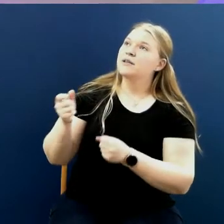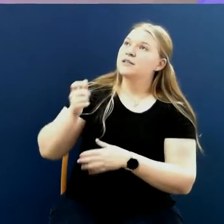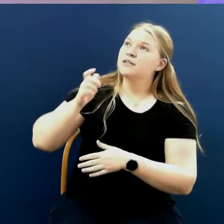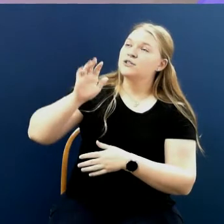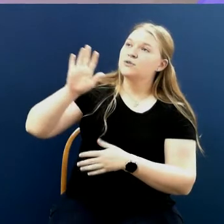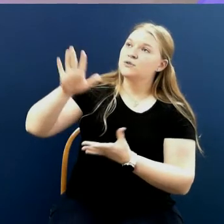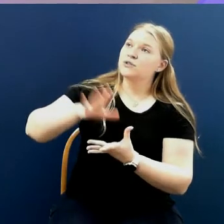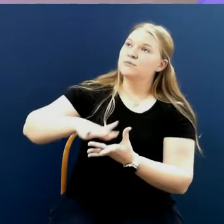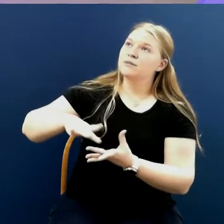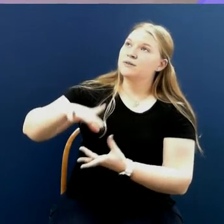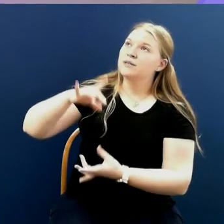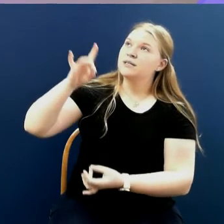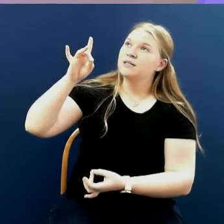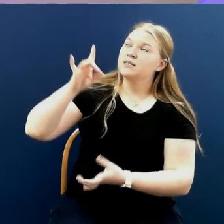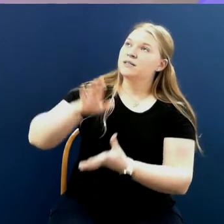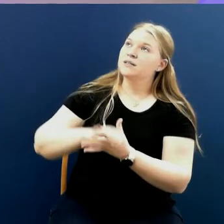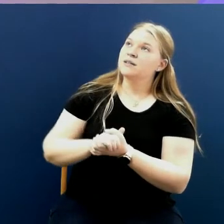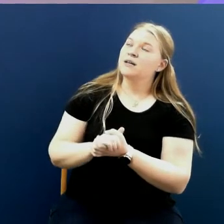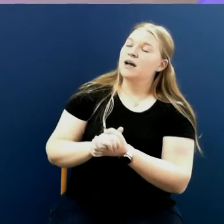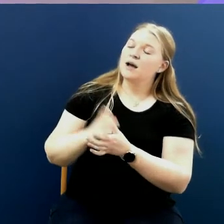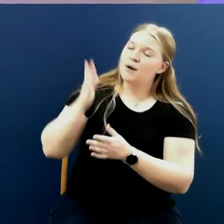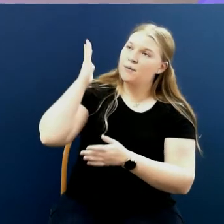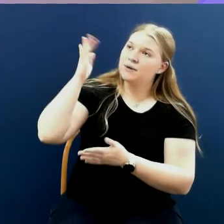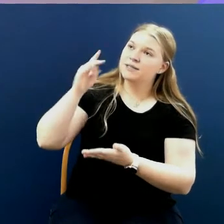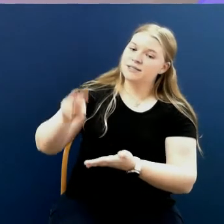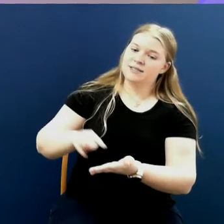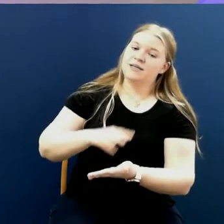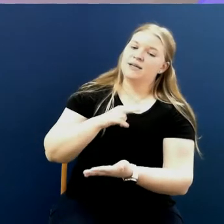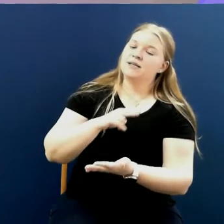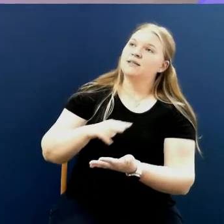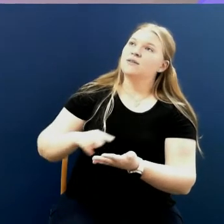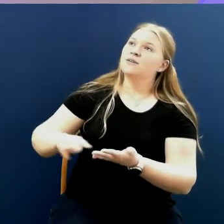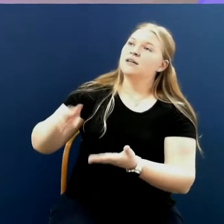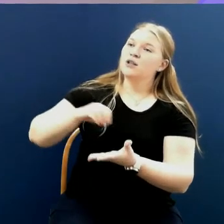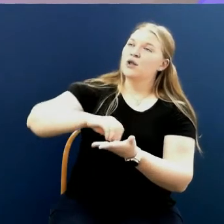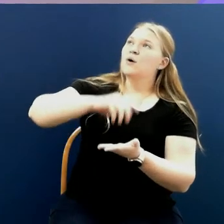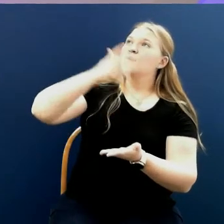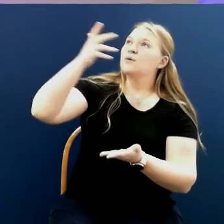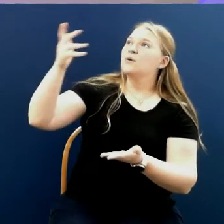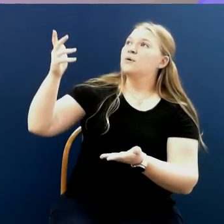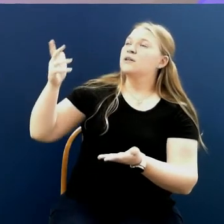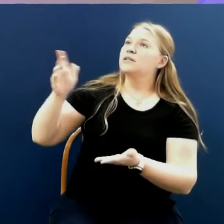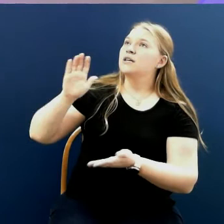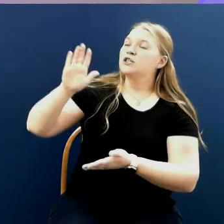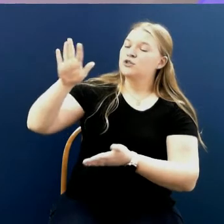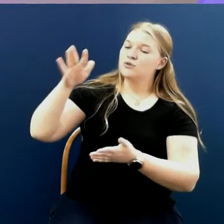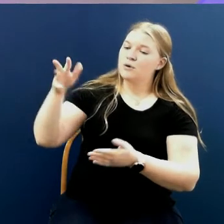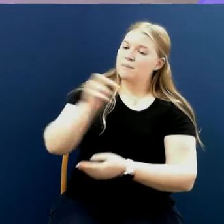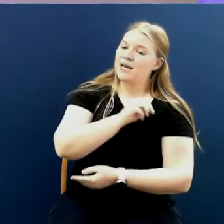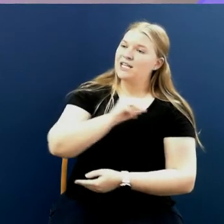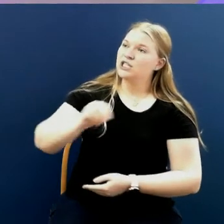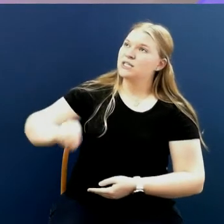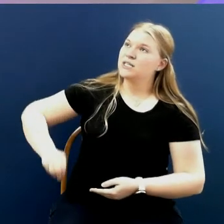Spirit. I will dance in the glory that is your majesty.